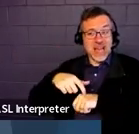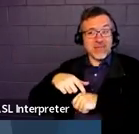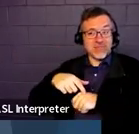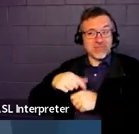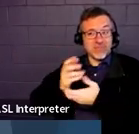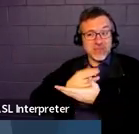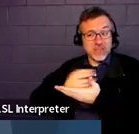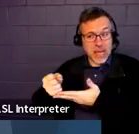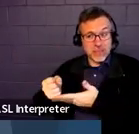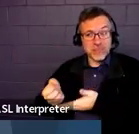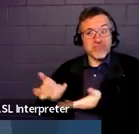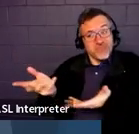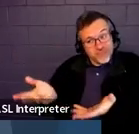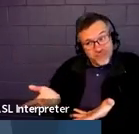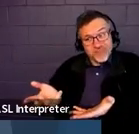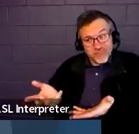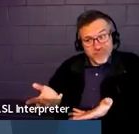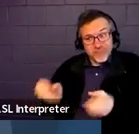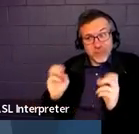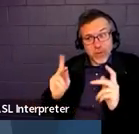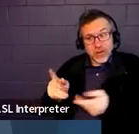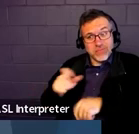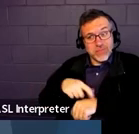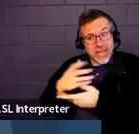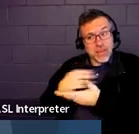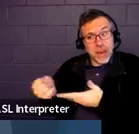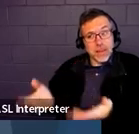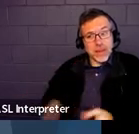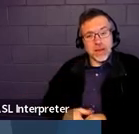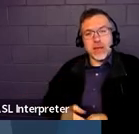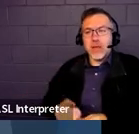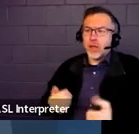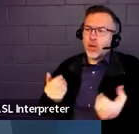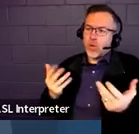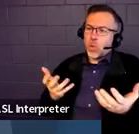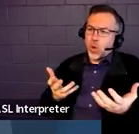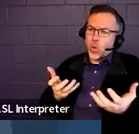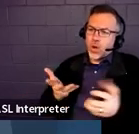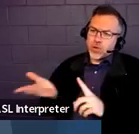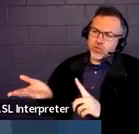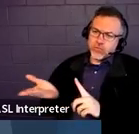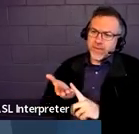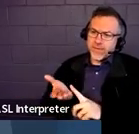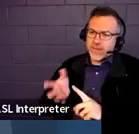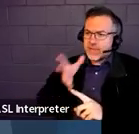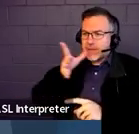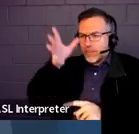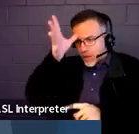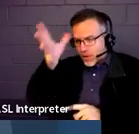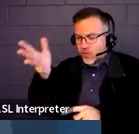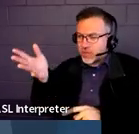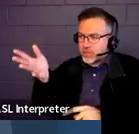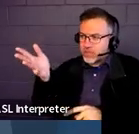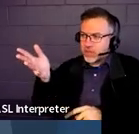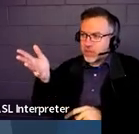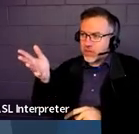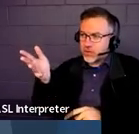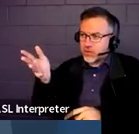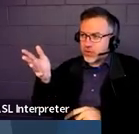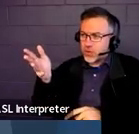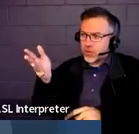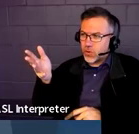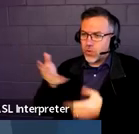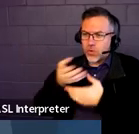up. And we want our parents to buy in to the